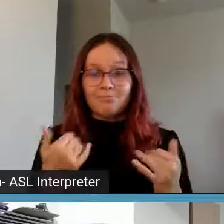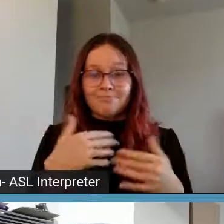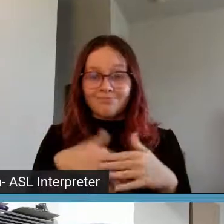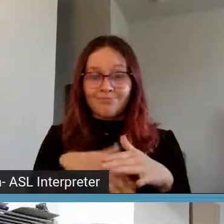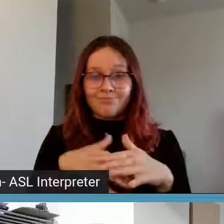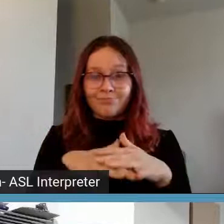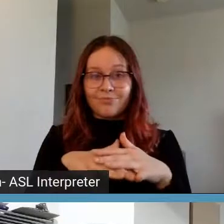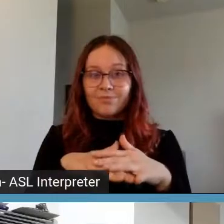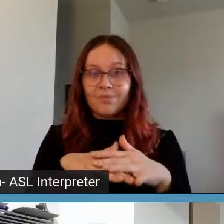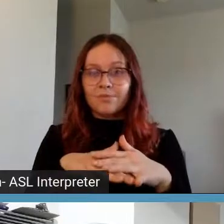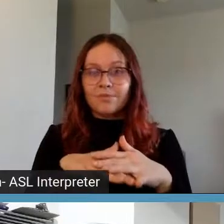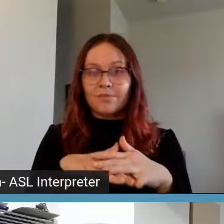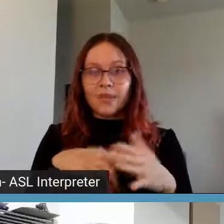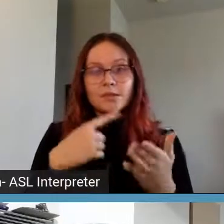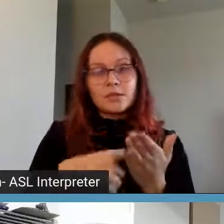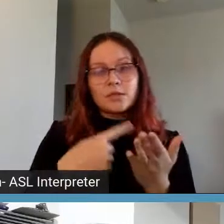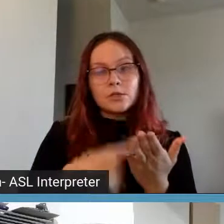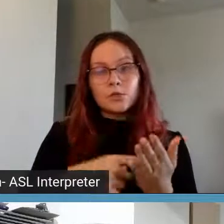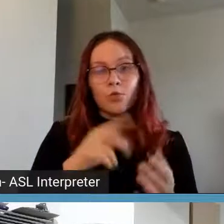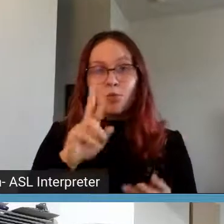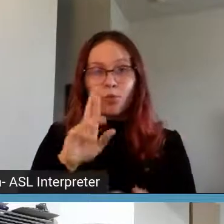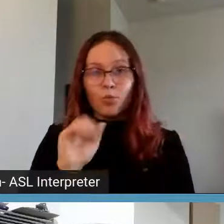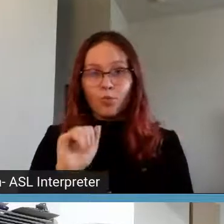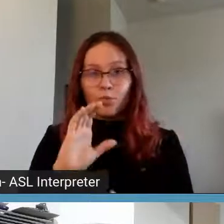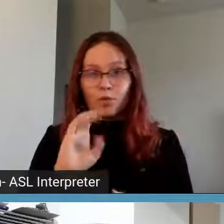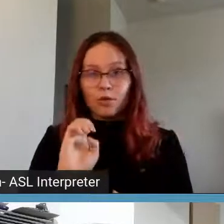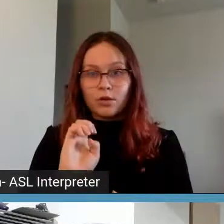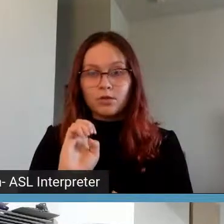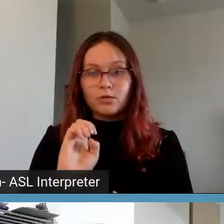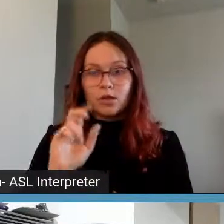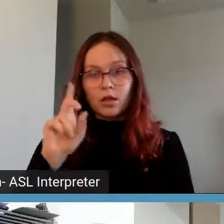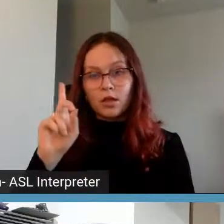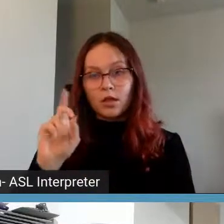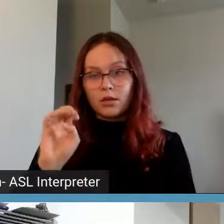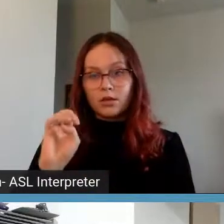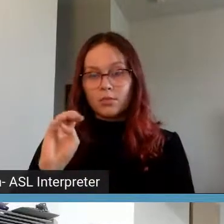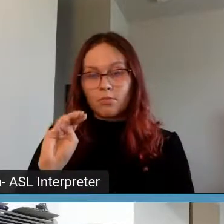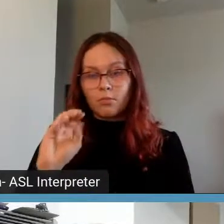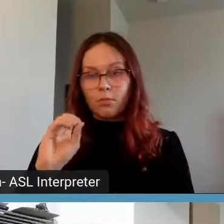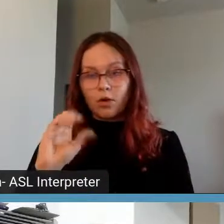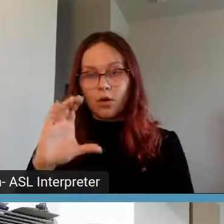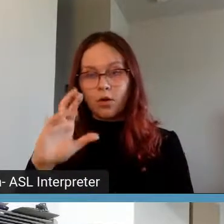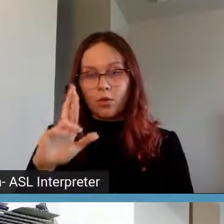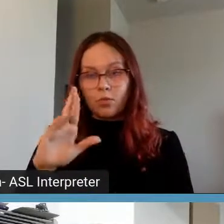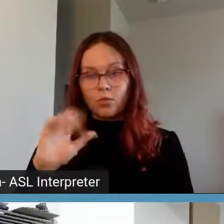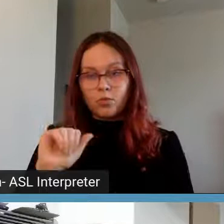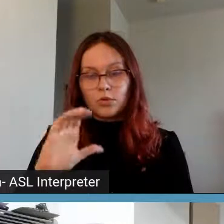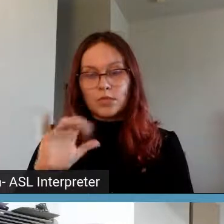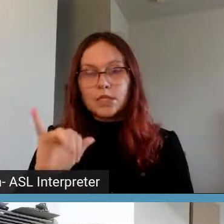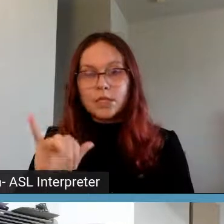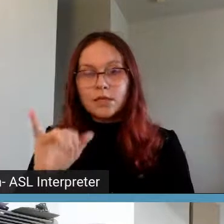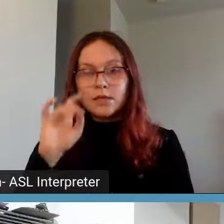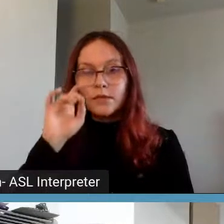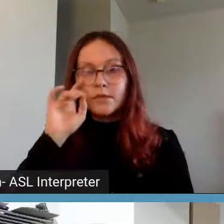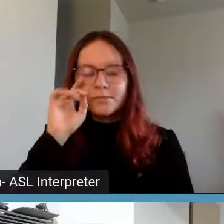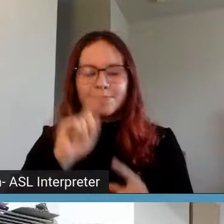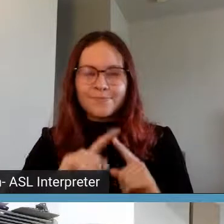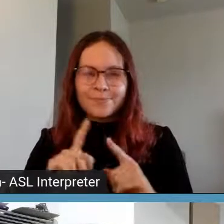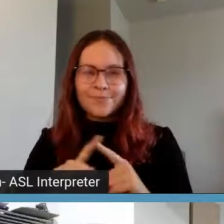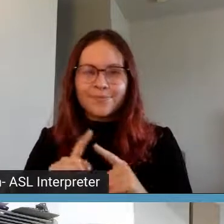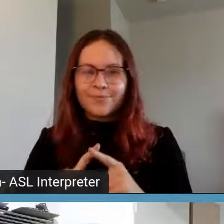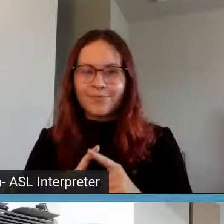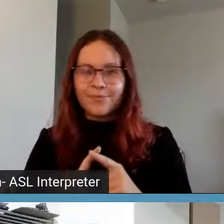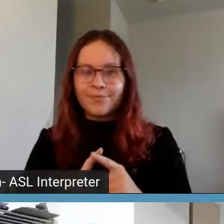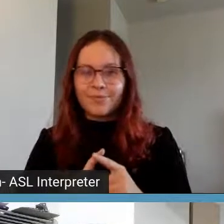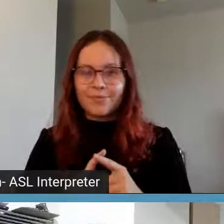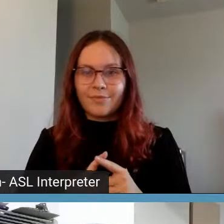and democracy and whatnot, but don't have access to them where they are. And so I think we picked up that audiences as well.